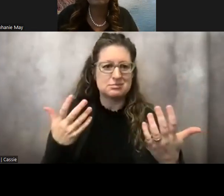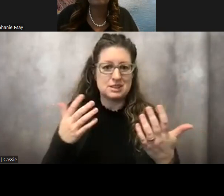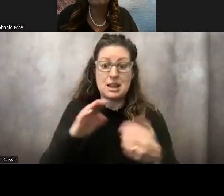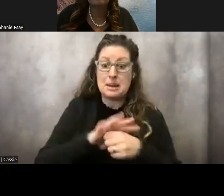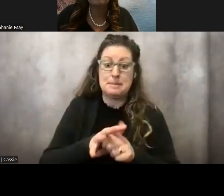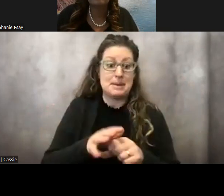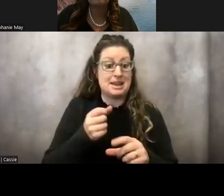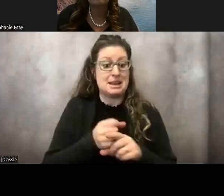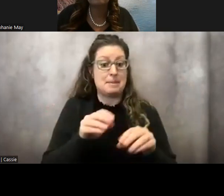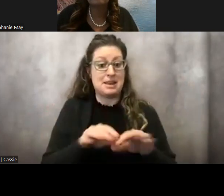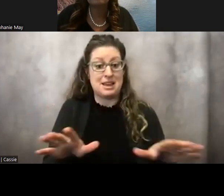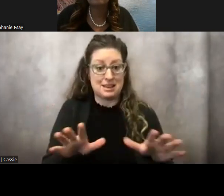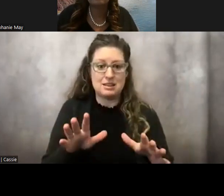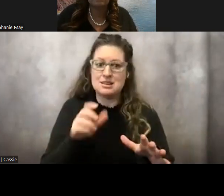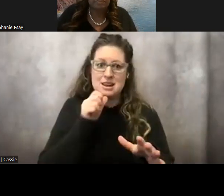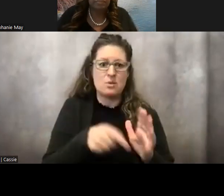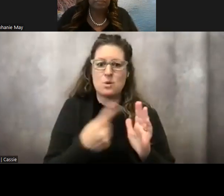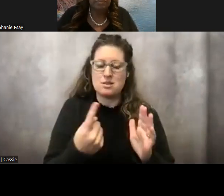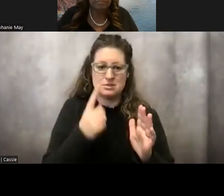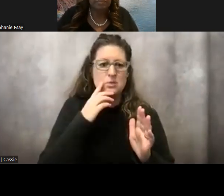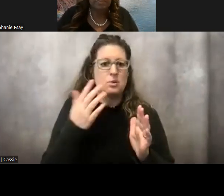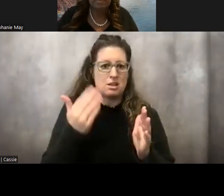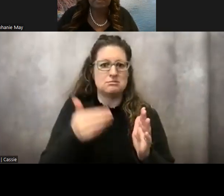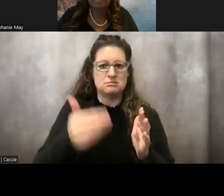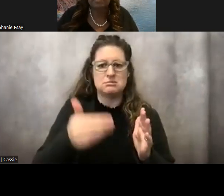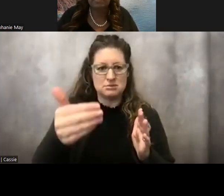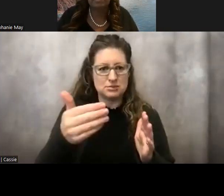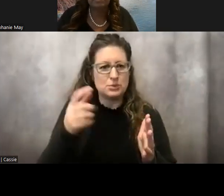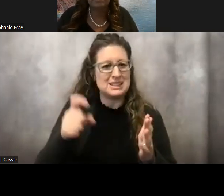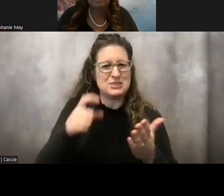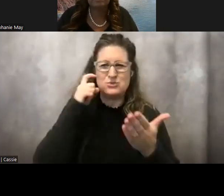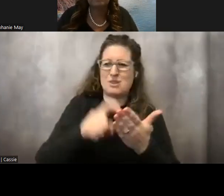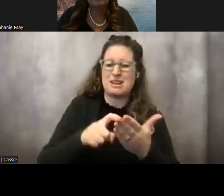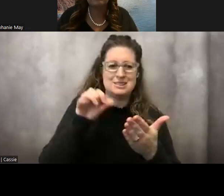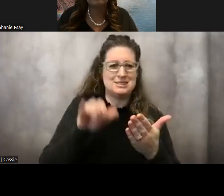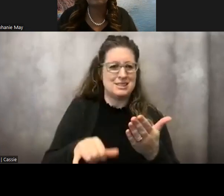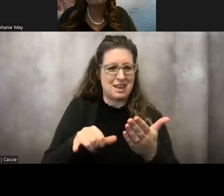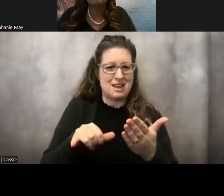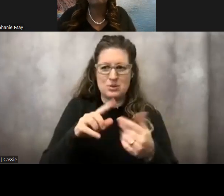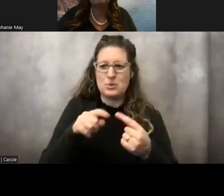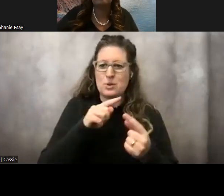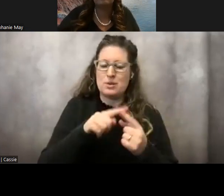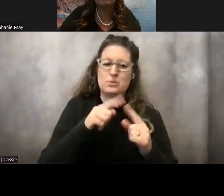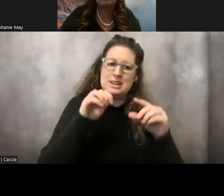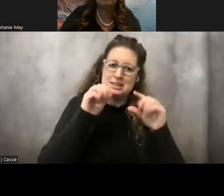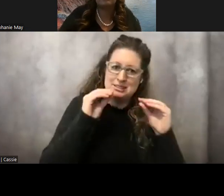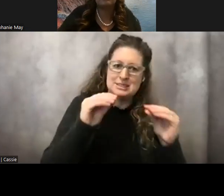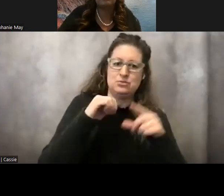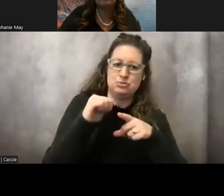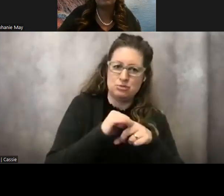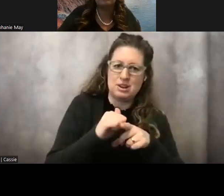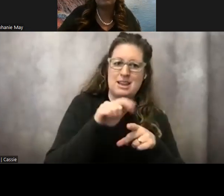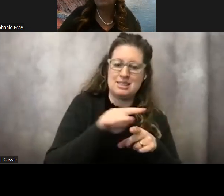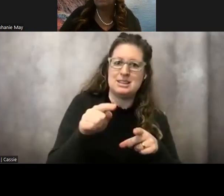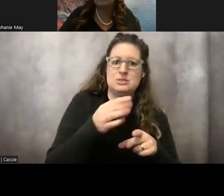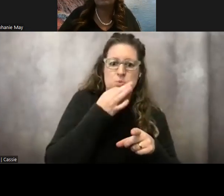will be, there should be some recognition on the education level for professionals going into these fields about what happens to